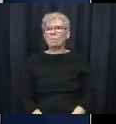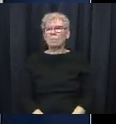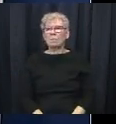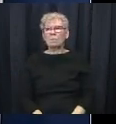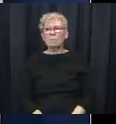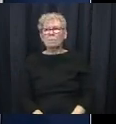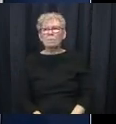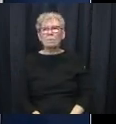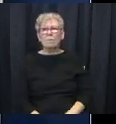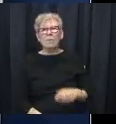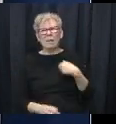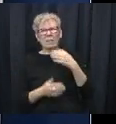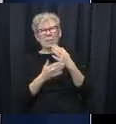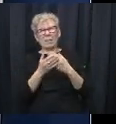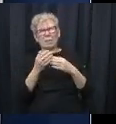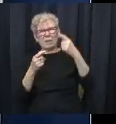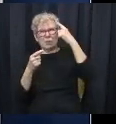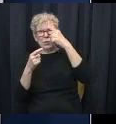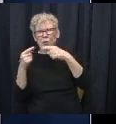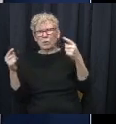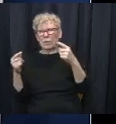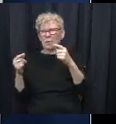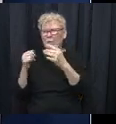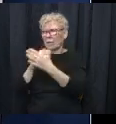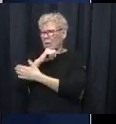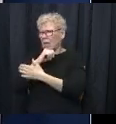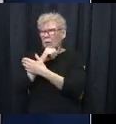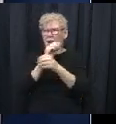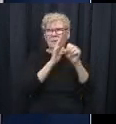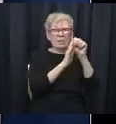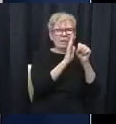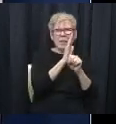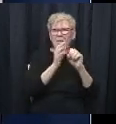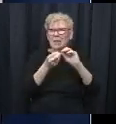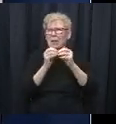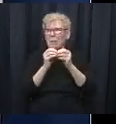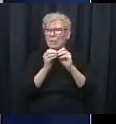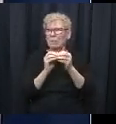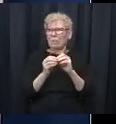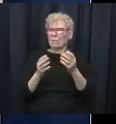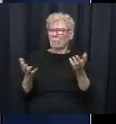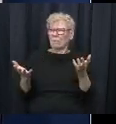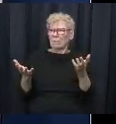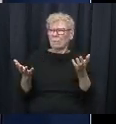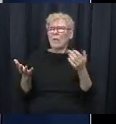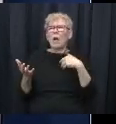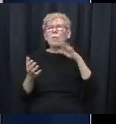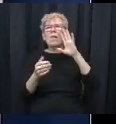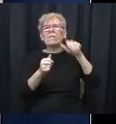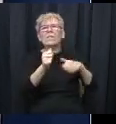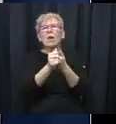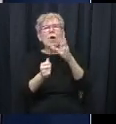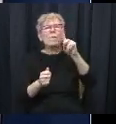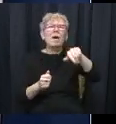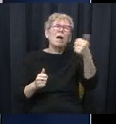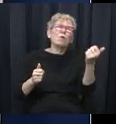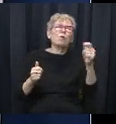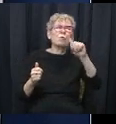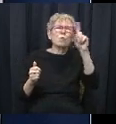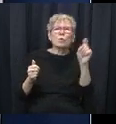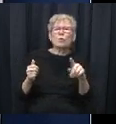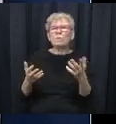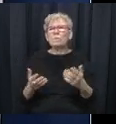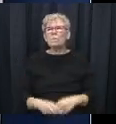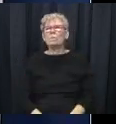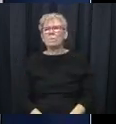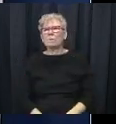on dial moves? And I have a follow-up today as well. Yeah, I mean, these are clear objective criteria. There shouldn't be disputes. If there's a